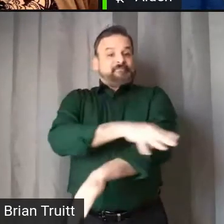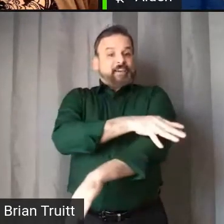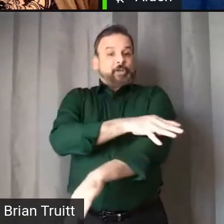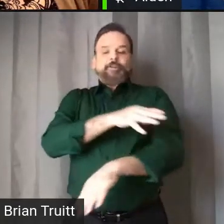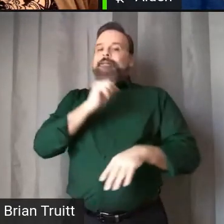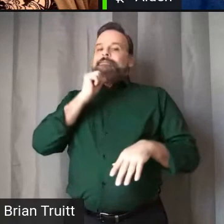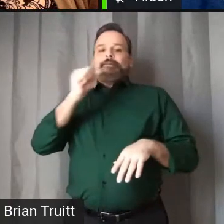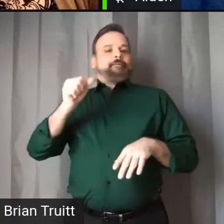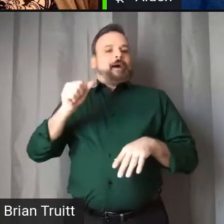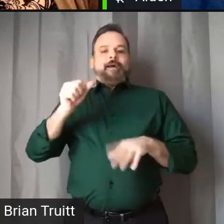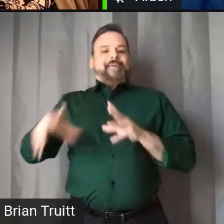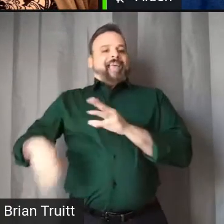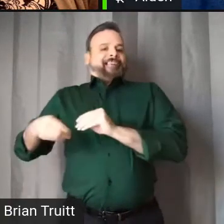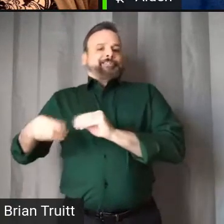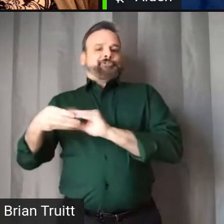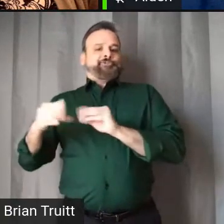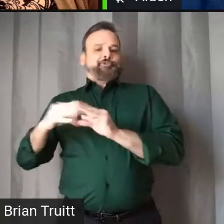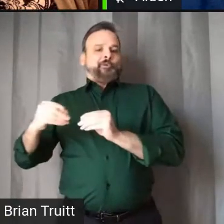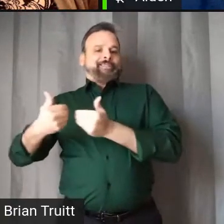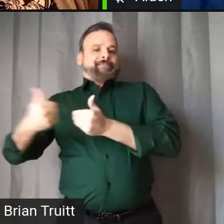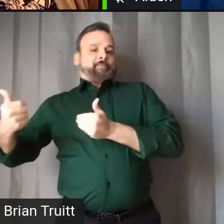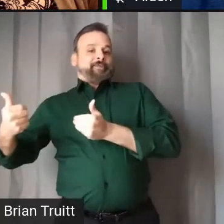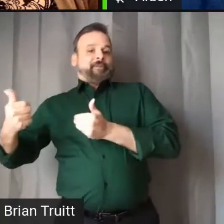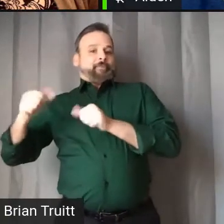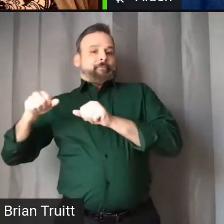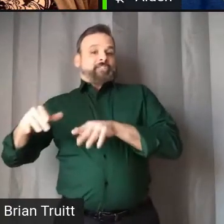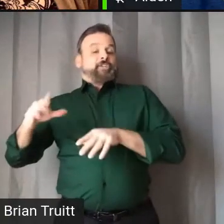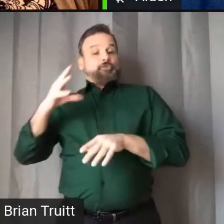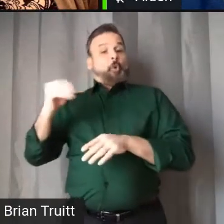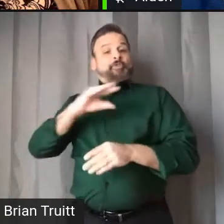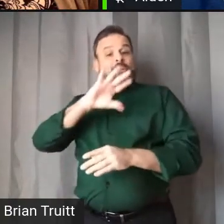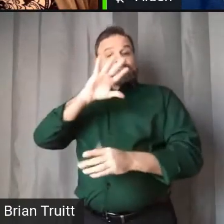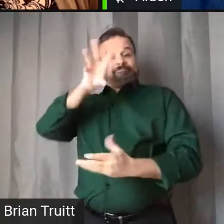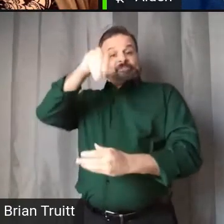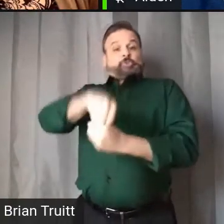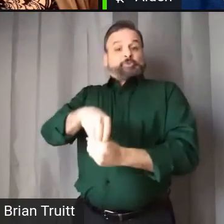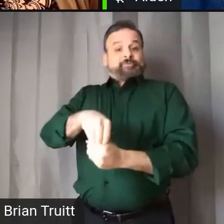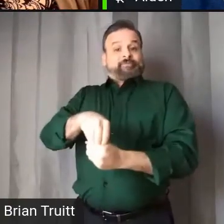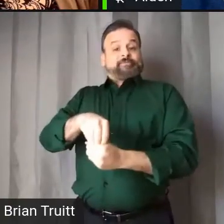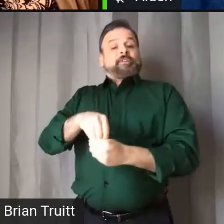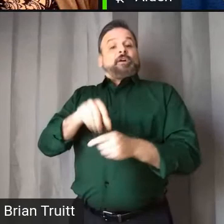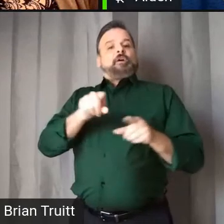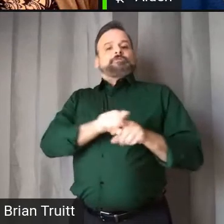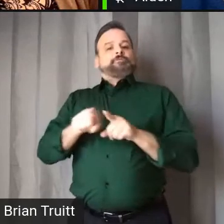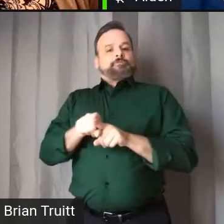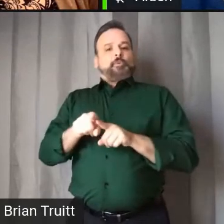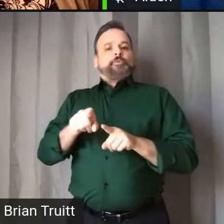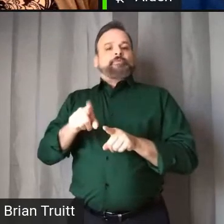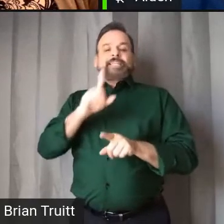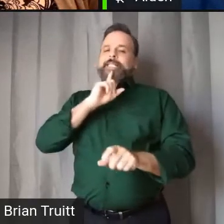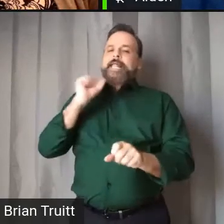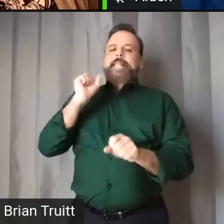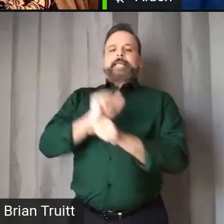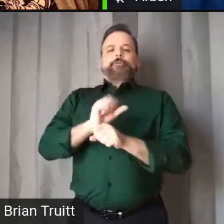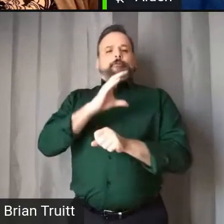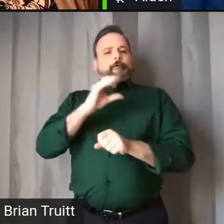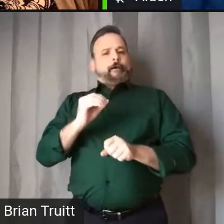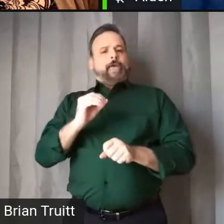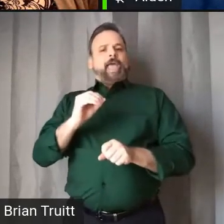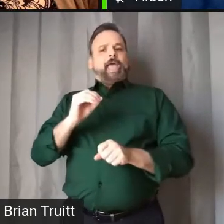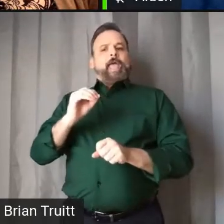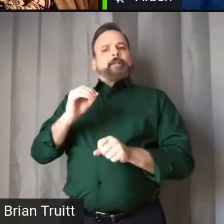to the story or the magic. They're very much at the center of it. And there's also this literal and figurative